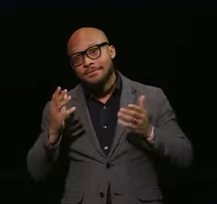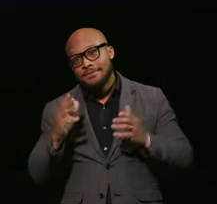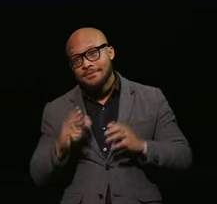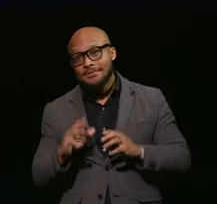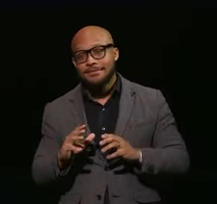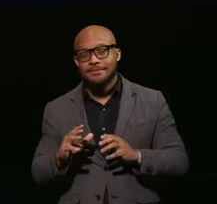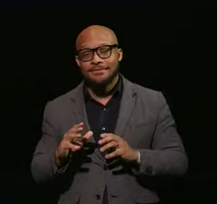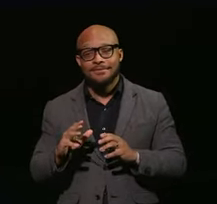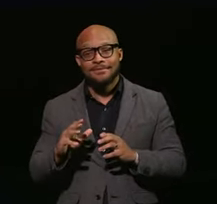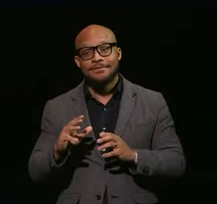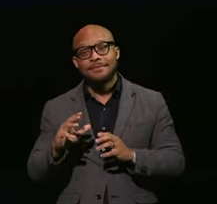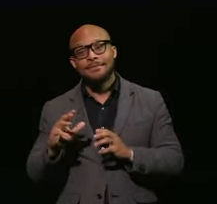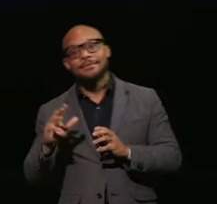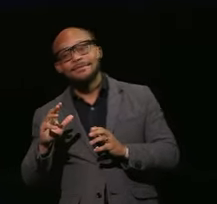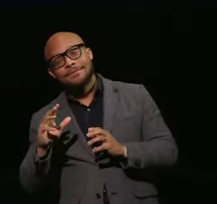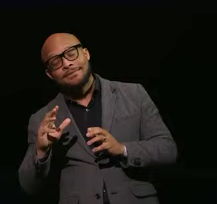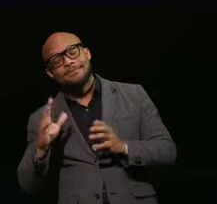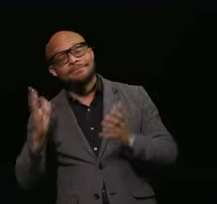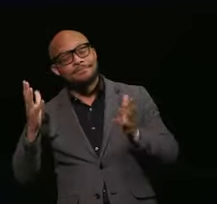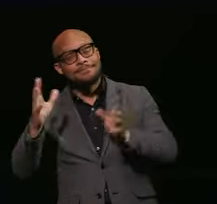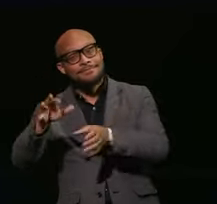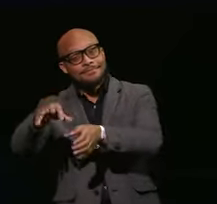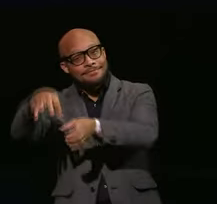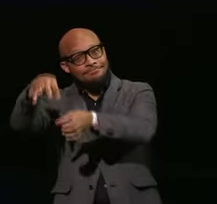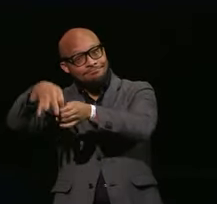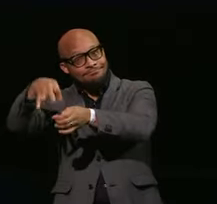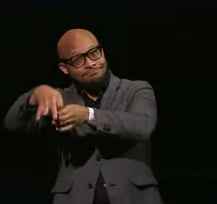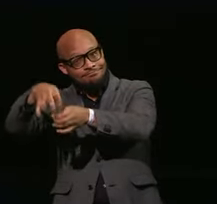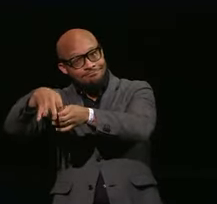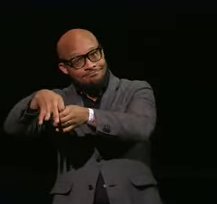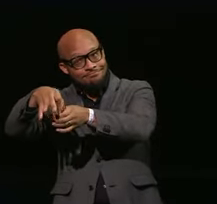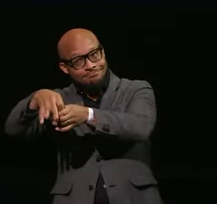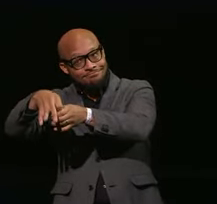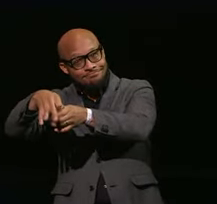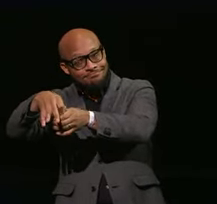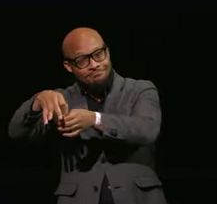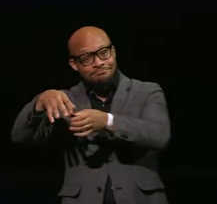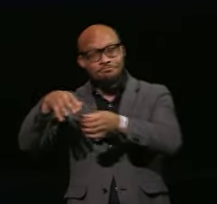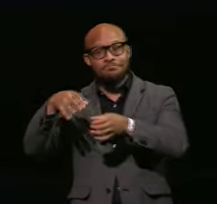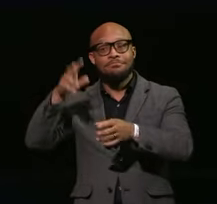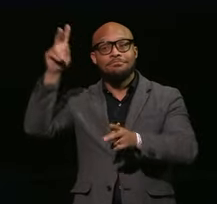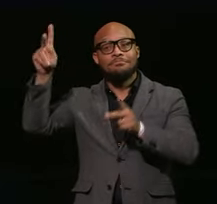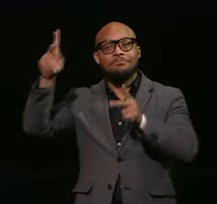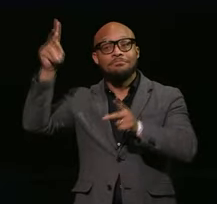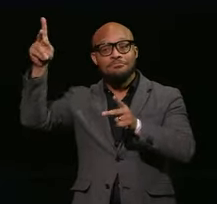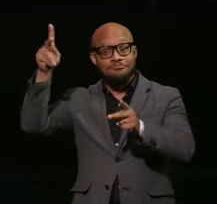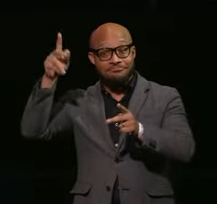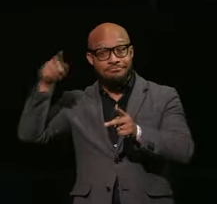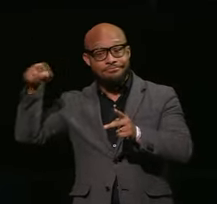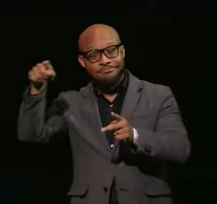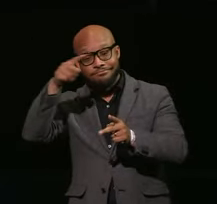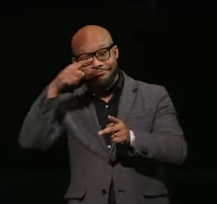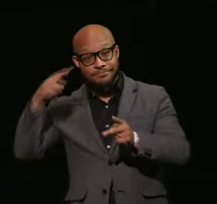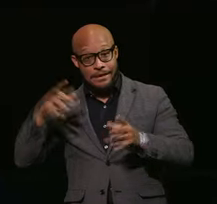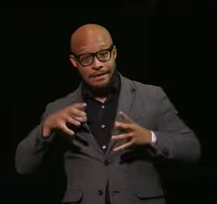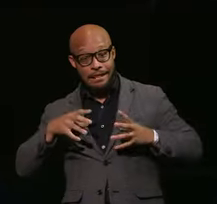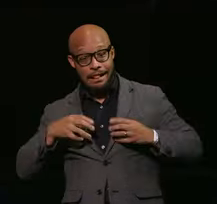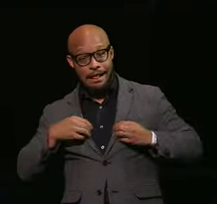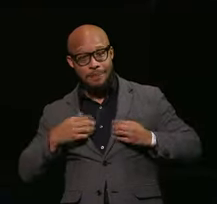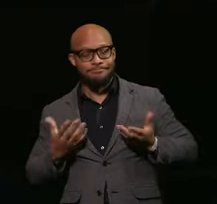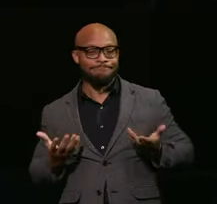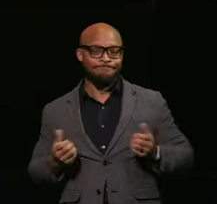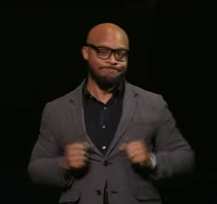maybe not officially. Were there other films that you were referencing or modeling this after when you were putting the film together? The film